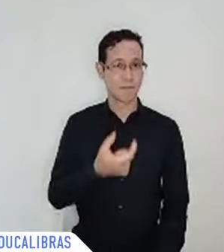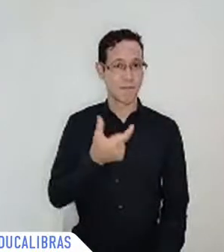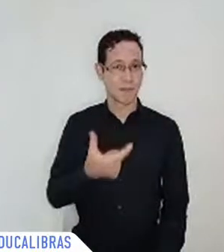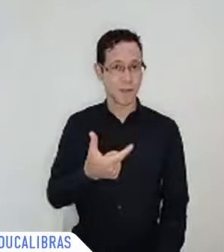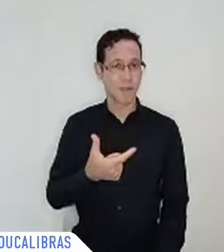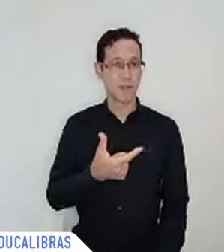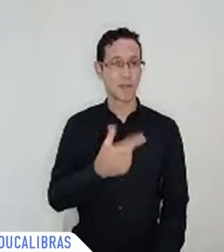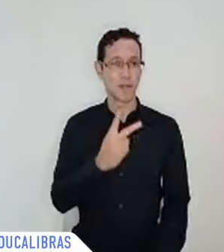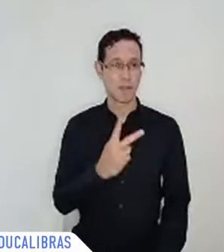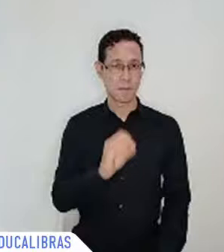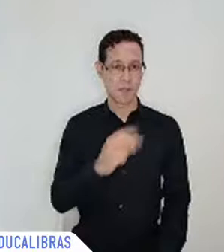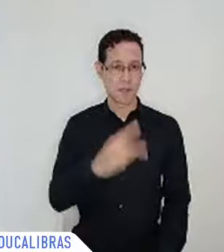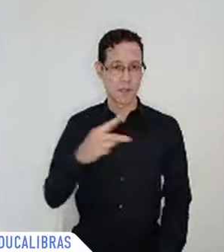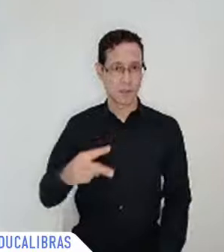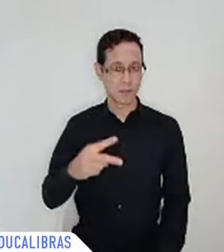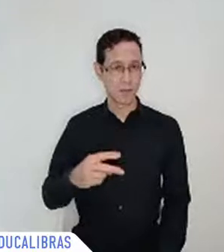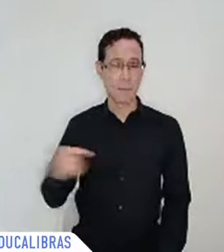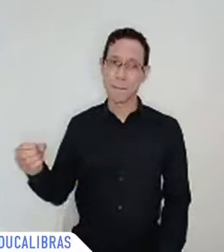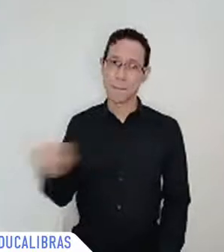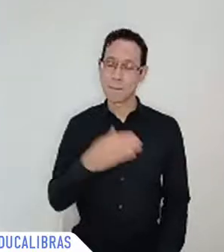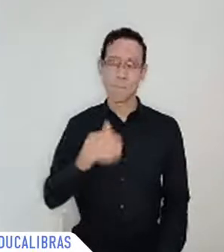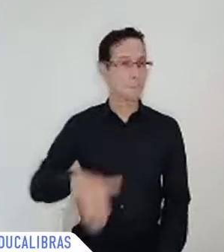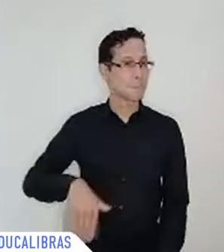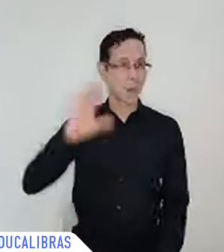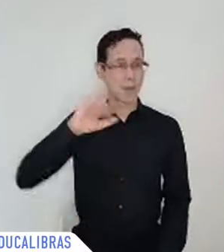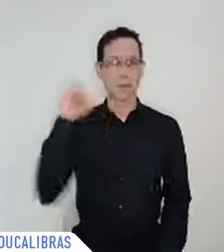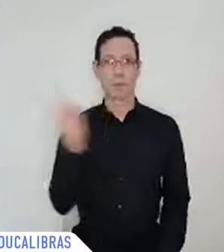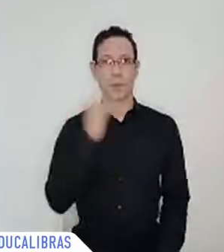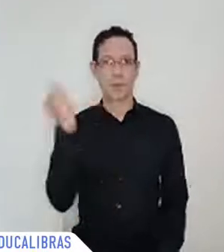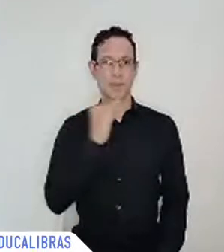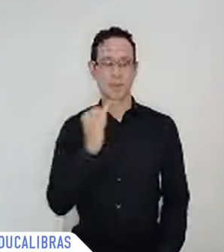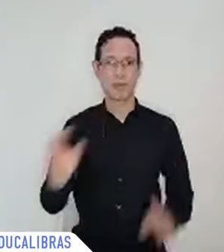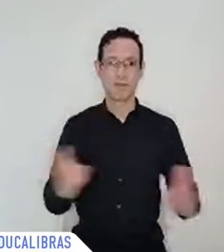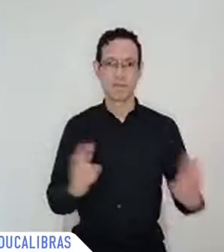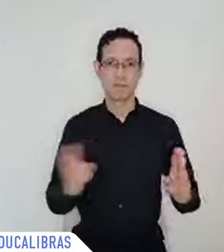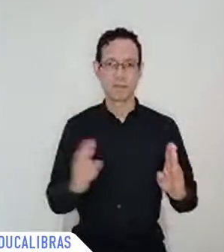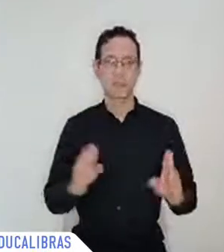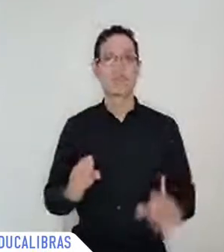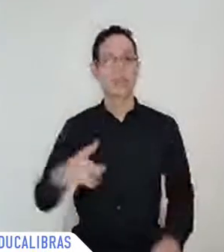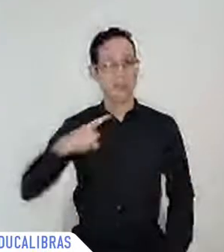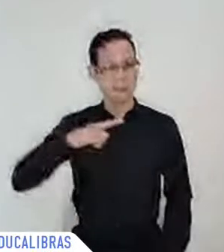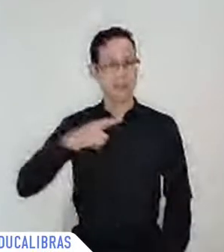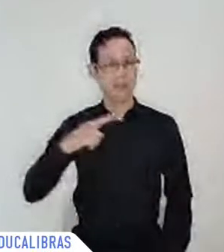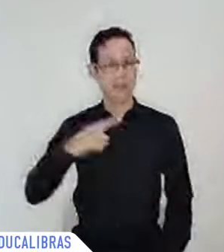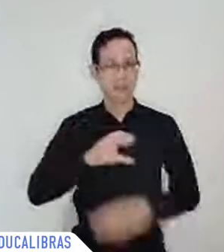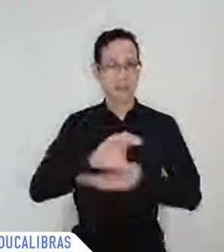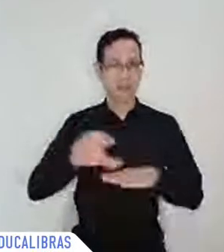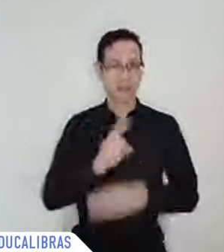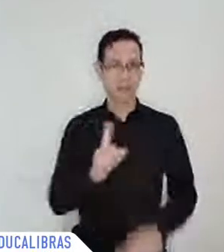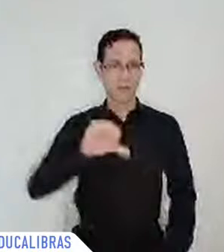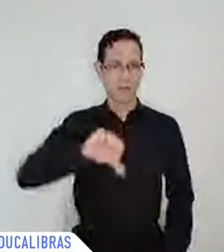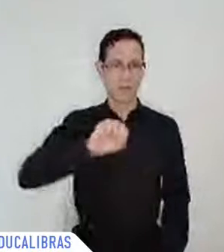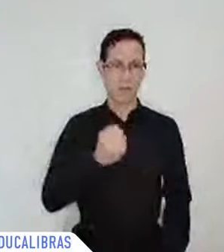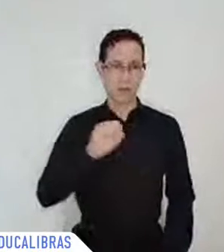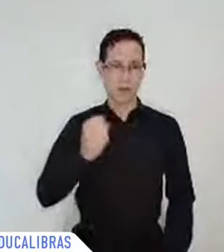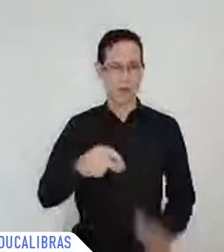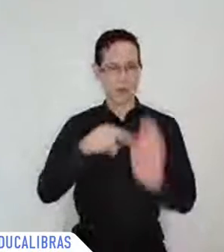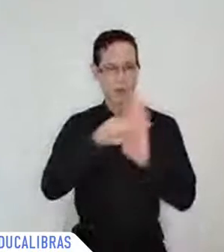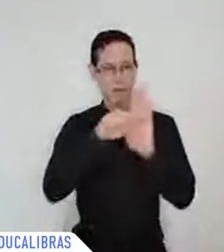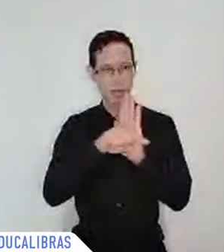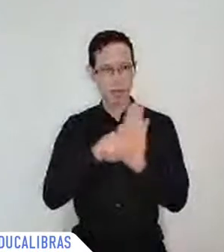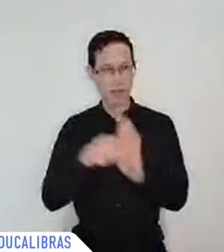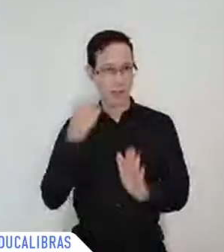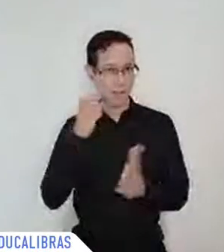things. For example, the fight for the voting in paper. Next